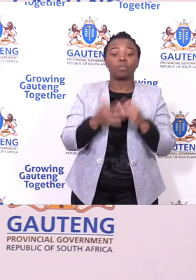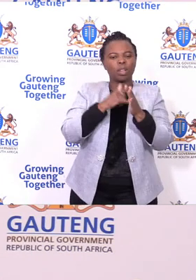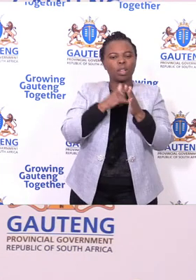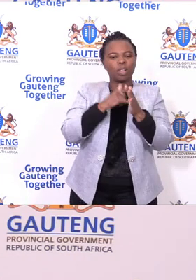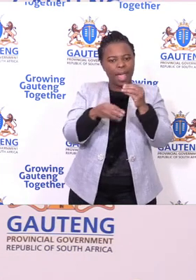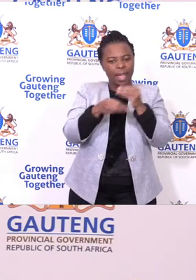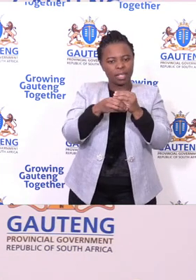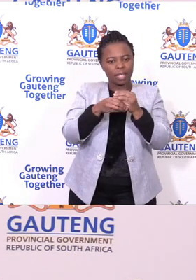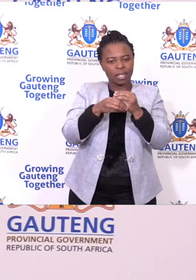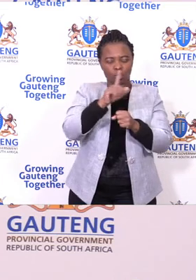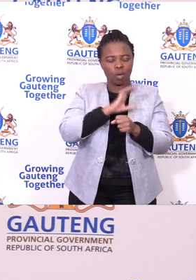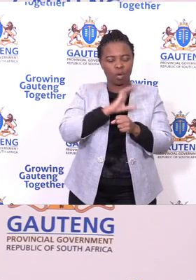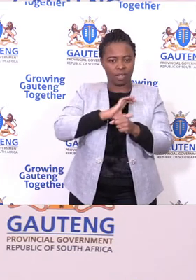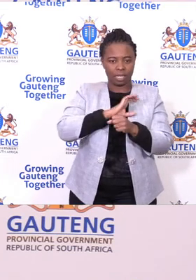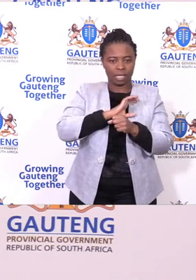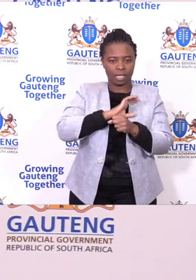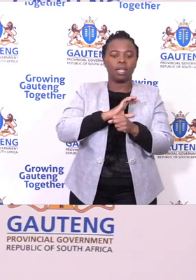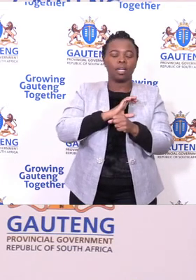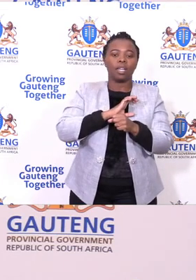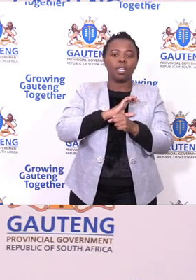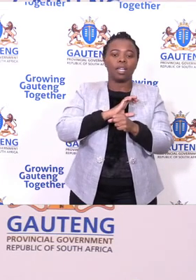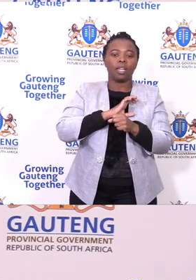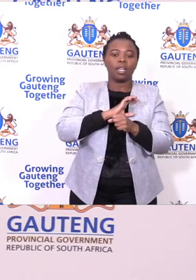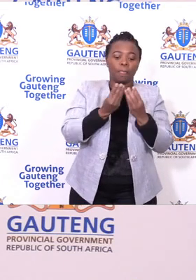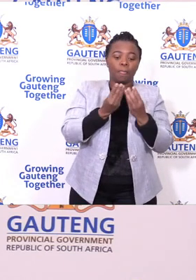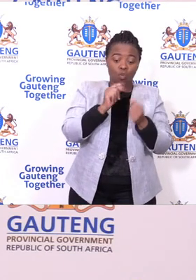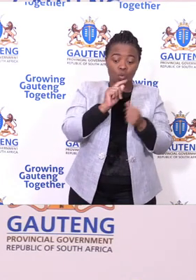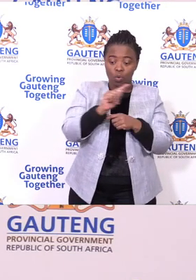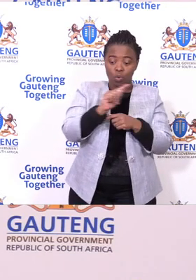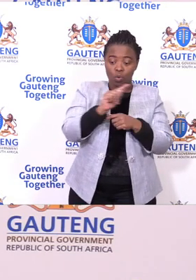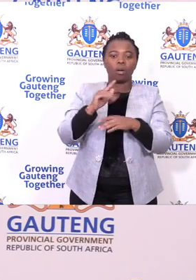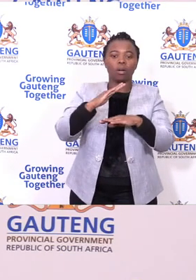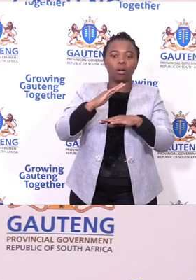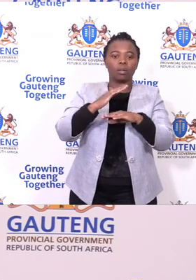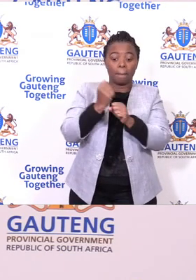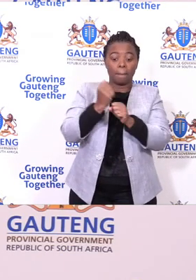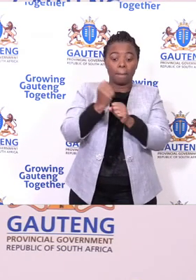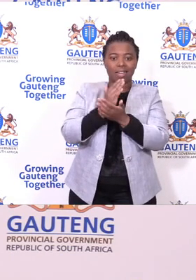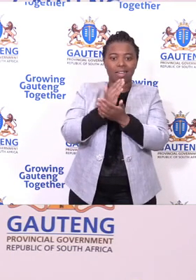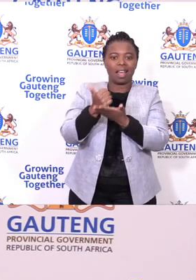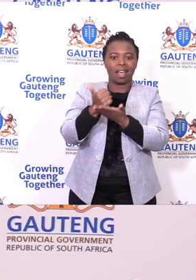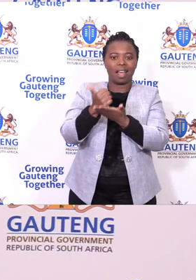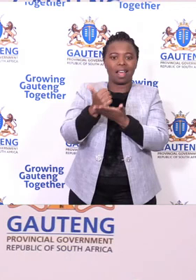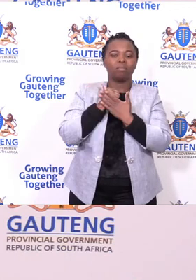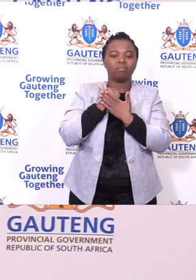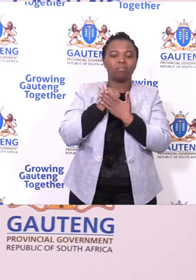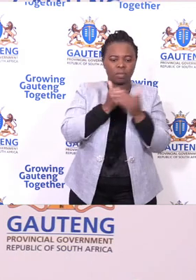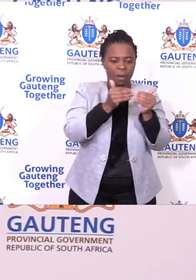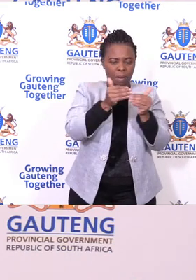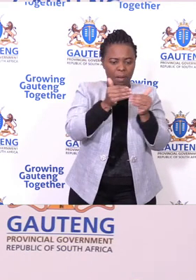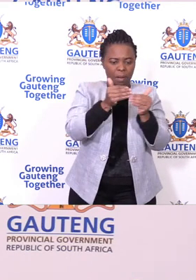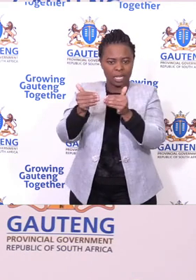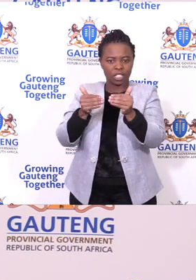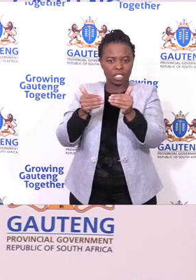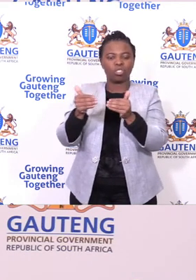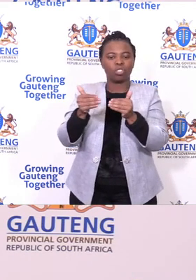comfort, Claude, is that the fever tents will help us in a great deal in helping us not to have patients who will be managed on benches or